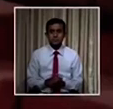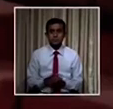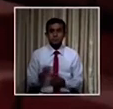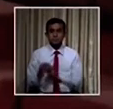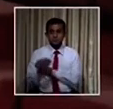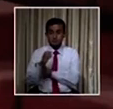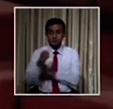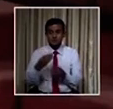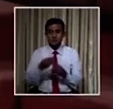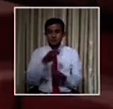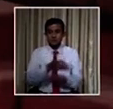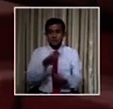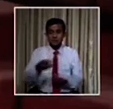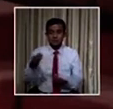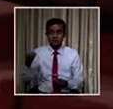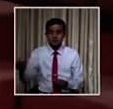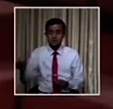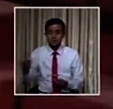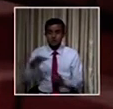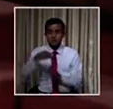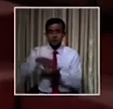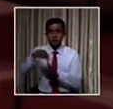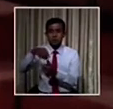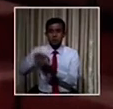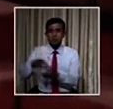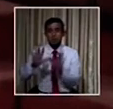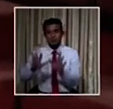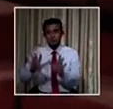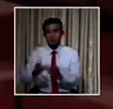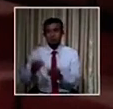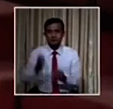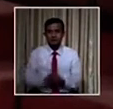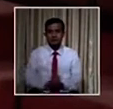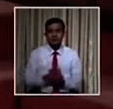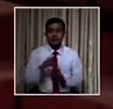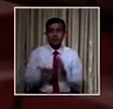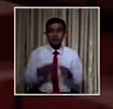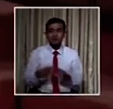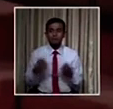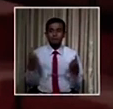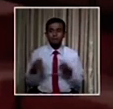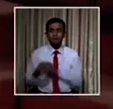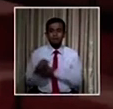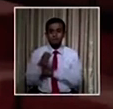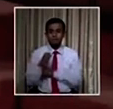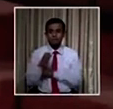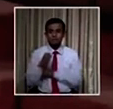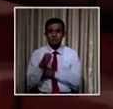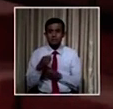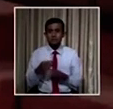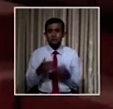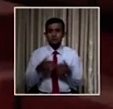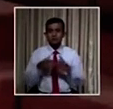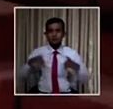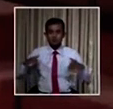and therefore there cannot be one law for the whole country. And the promise to India and to the world has been